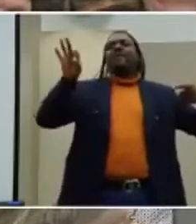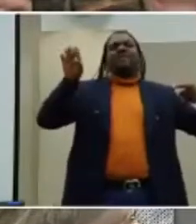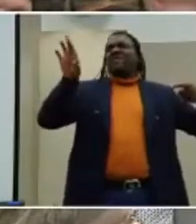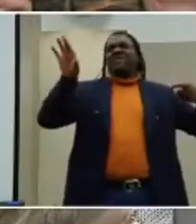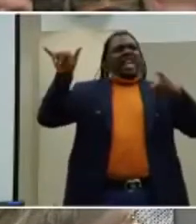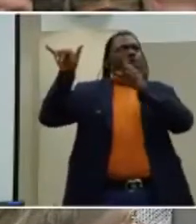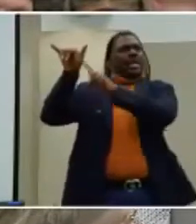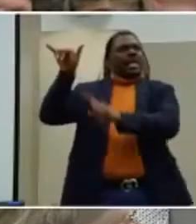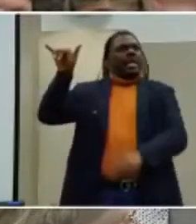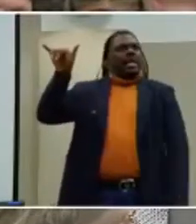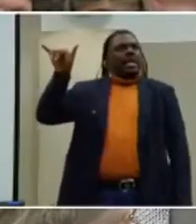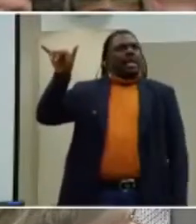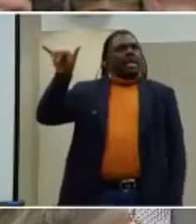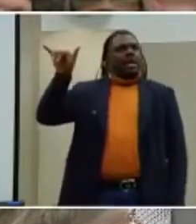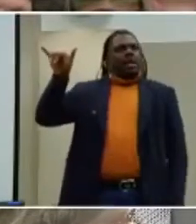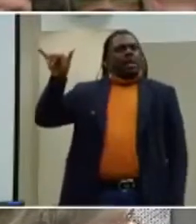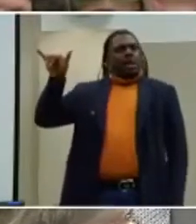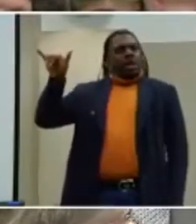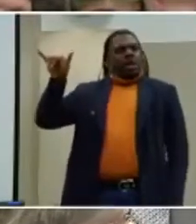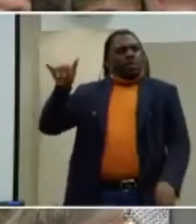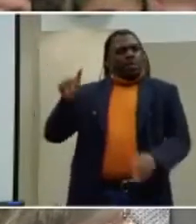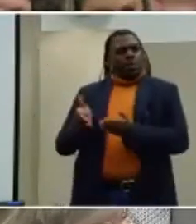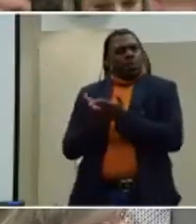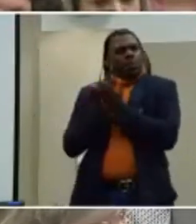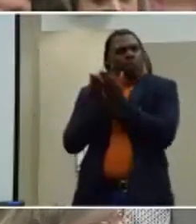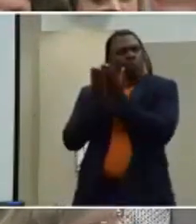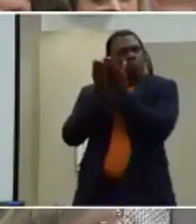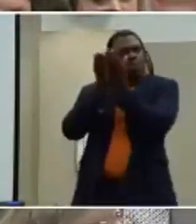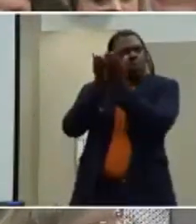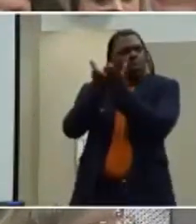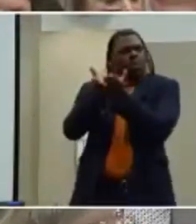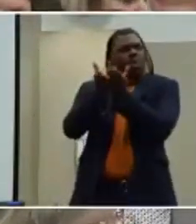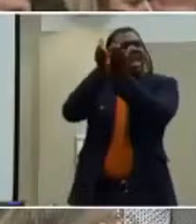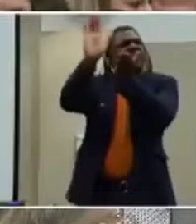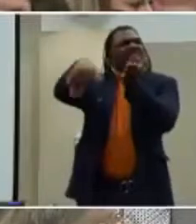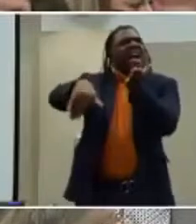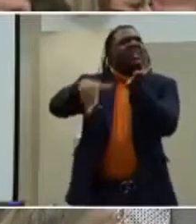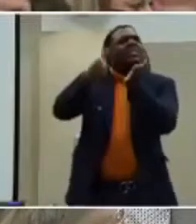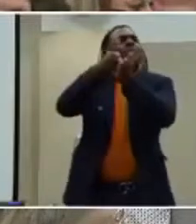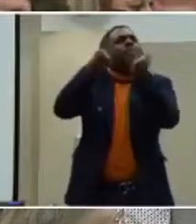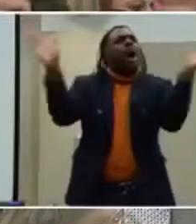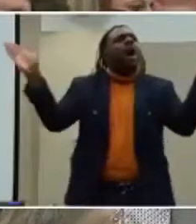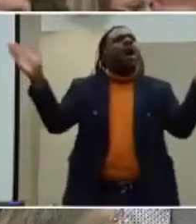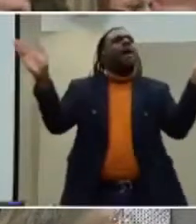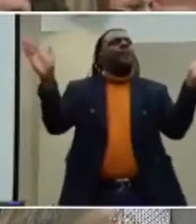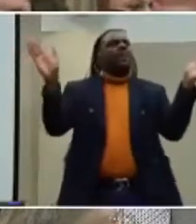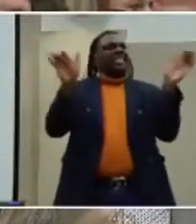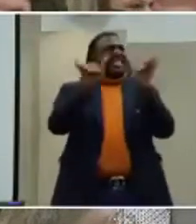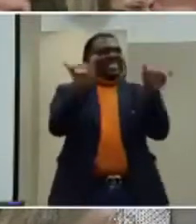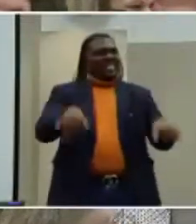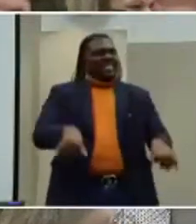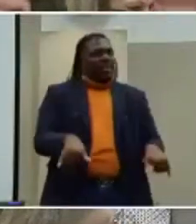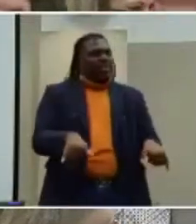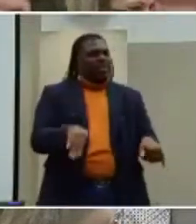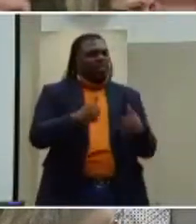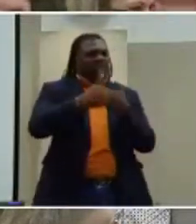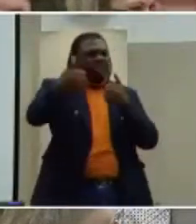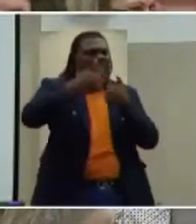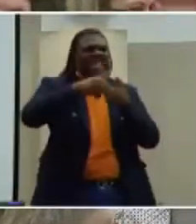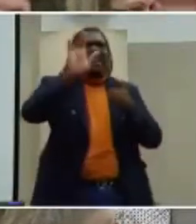the harbor that is considered part of the public transportation system, and I think that needs to